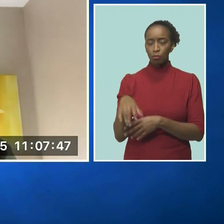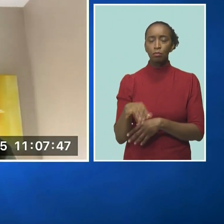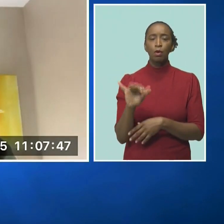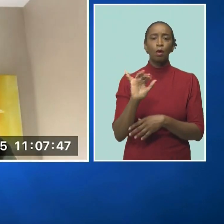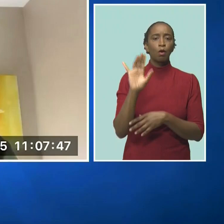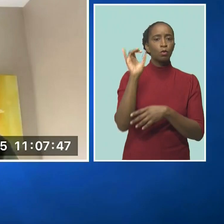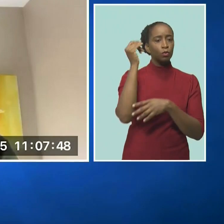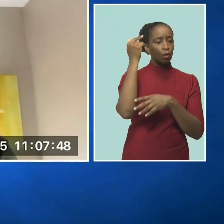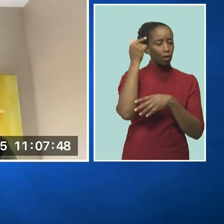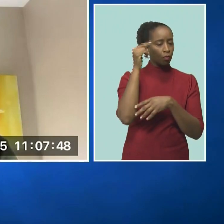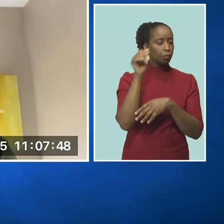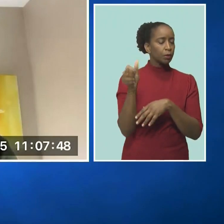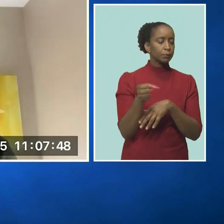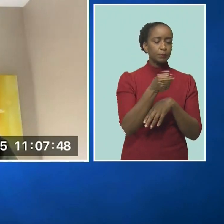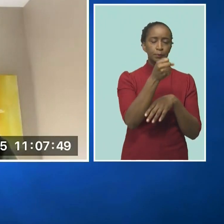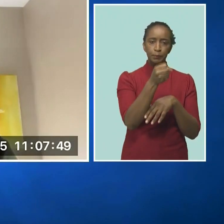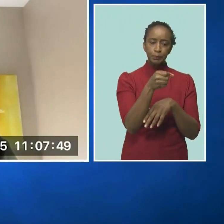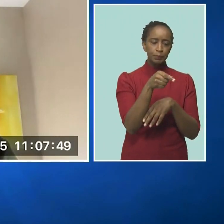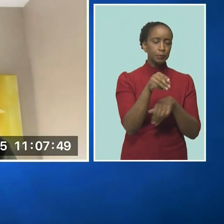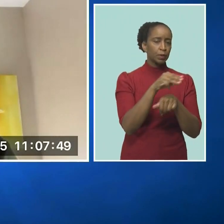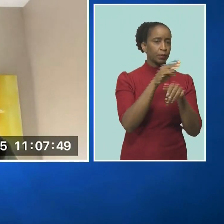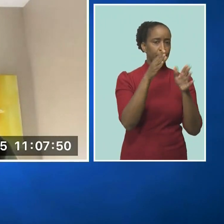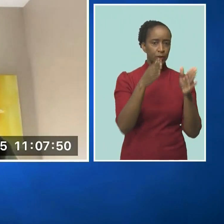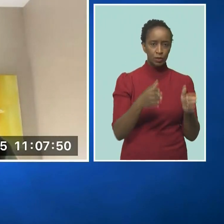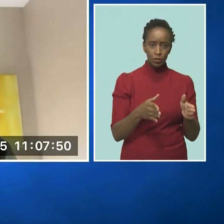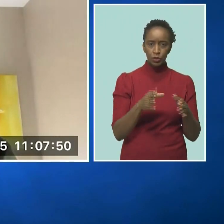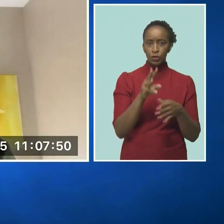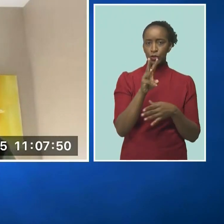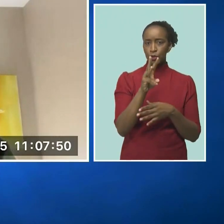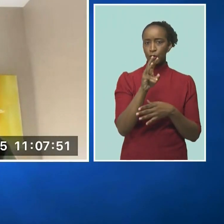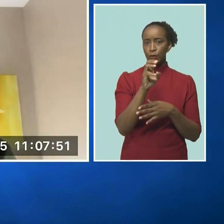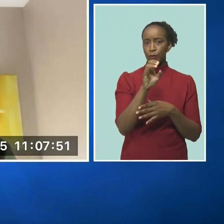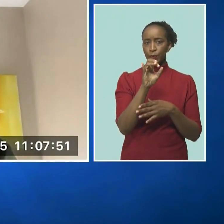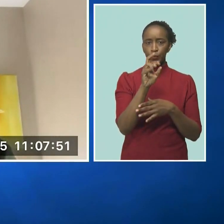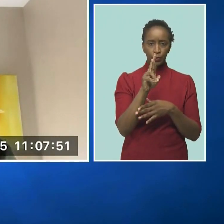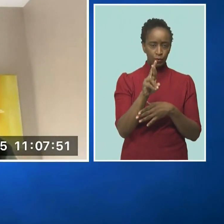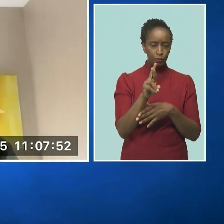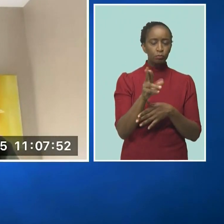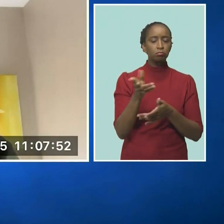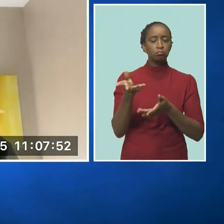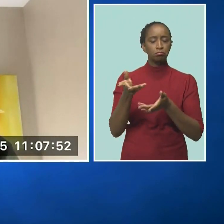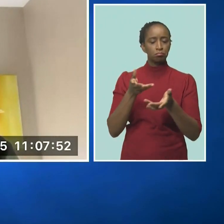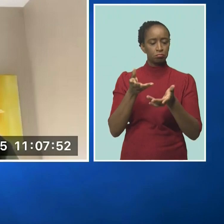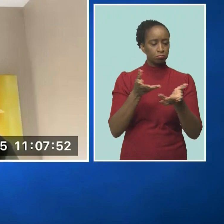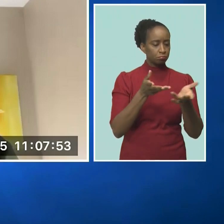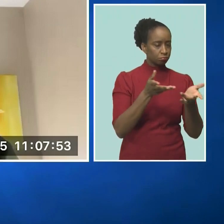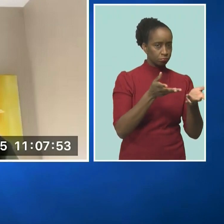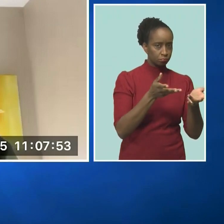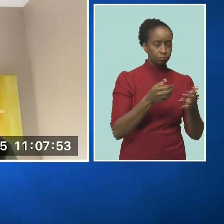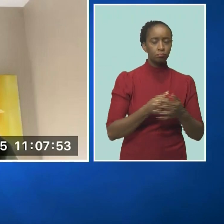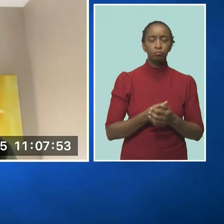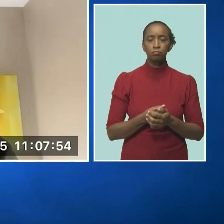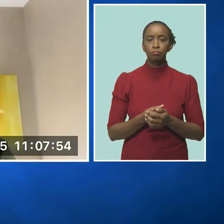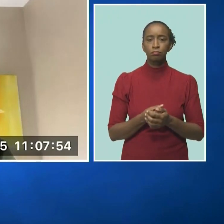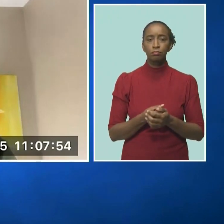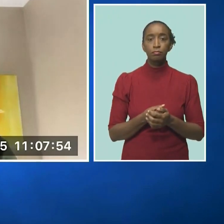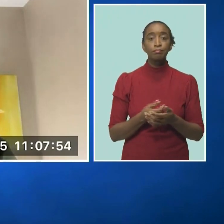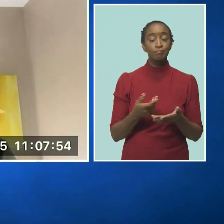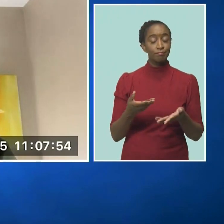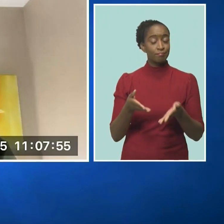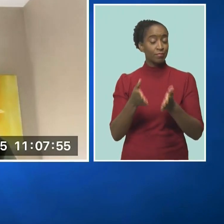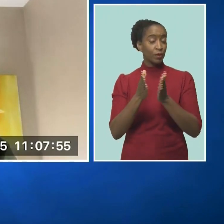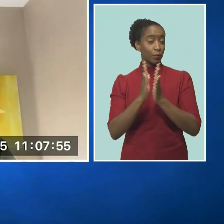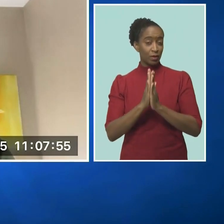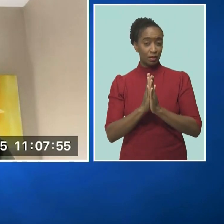We're very, we have very good lines, open lines of communication. And, we did ask for a